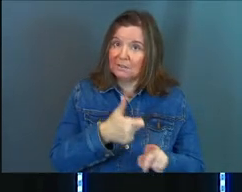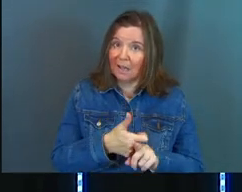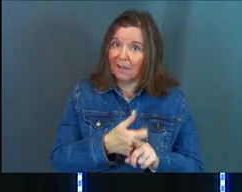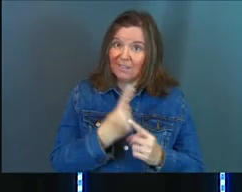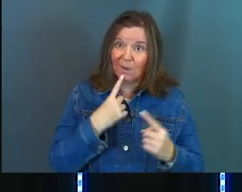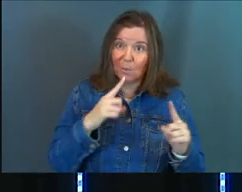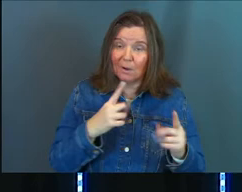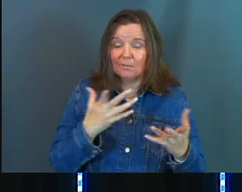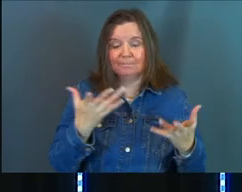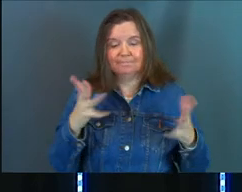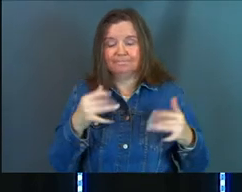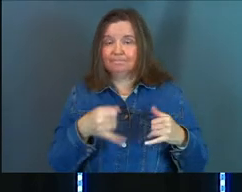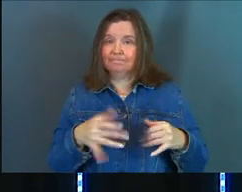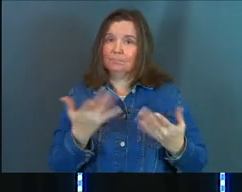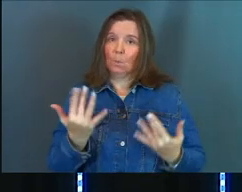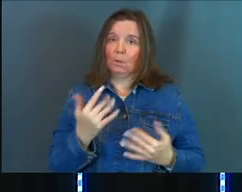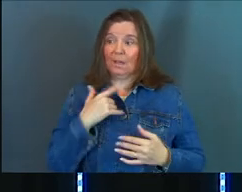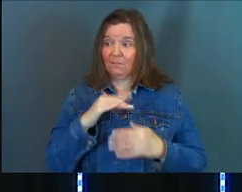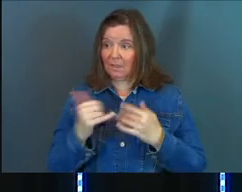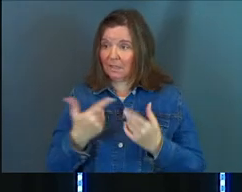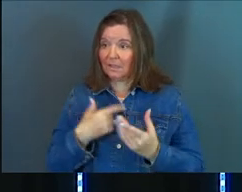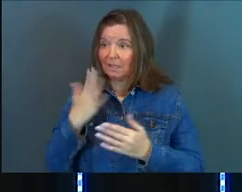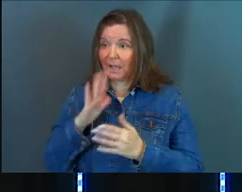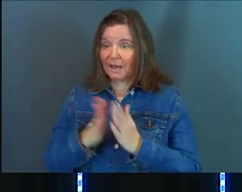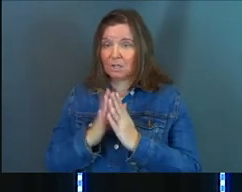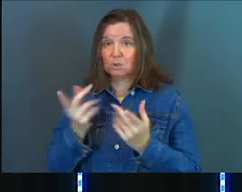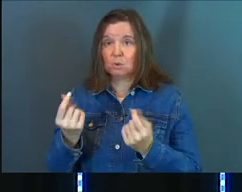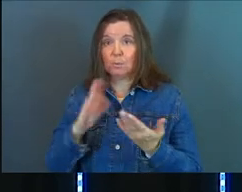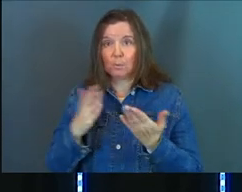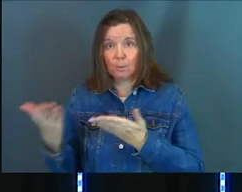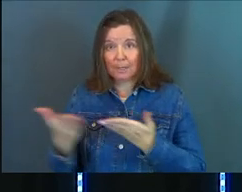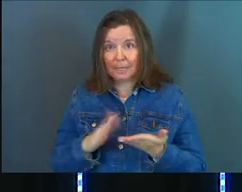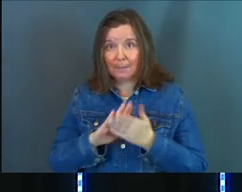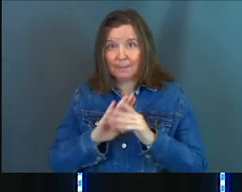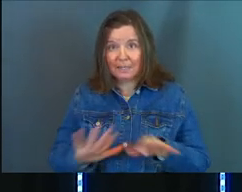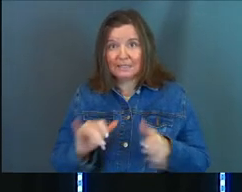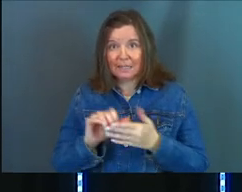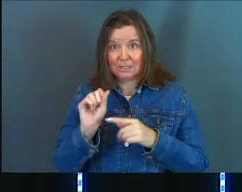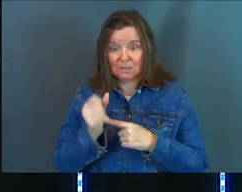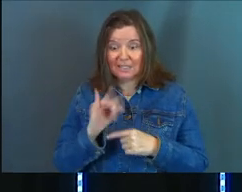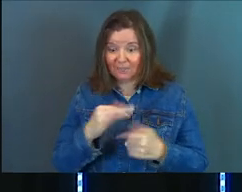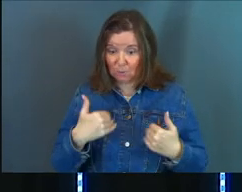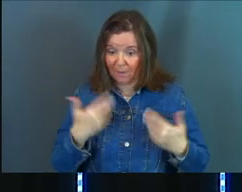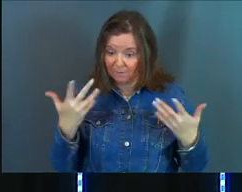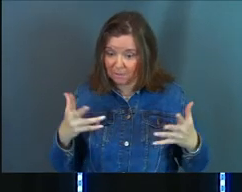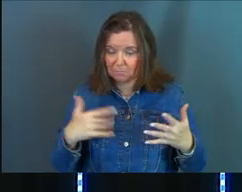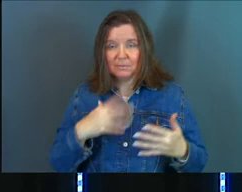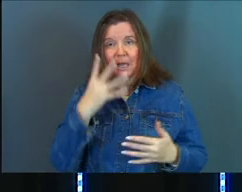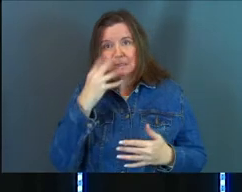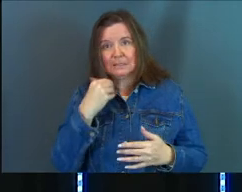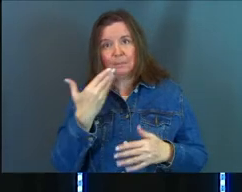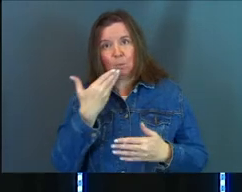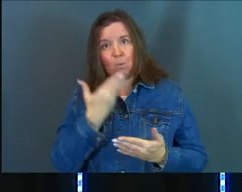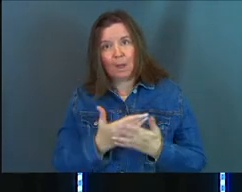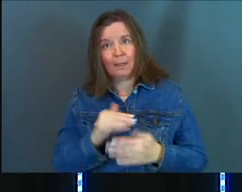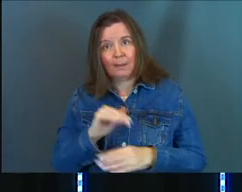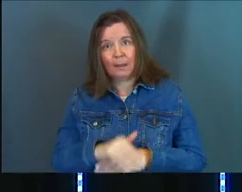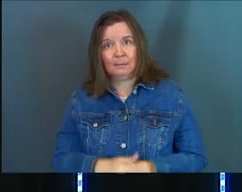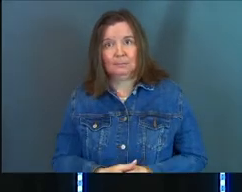on you, have you done the things that God called you to do to bring about peace in that situation? If you have, sleep well at night.